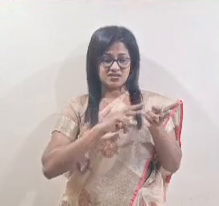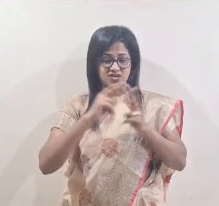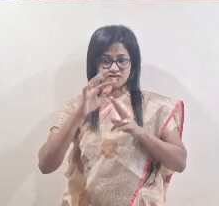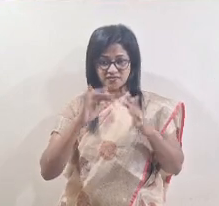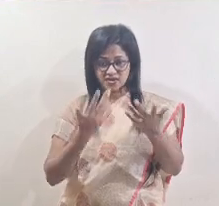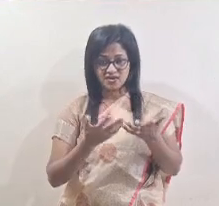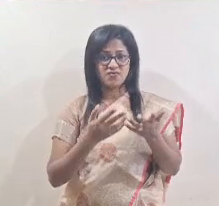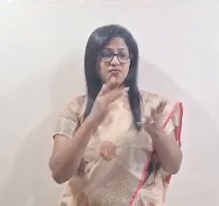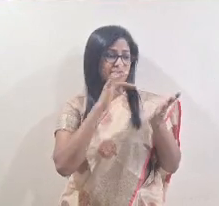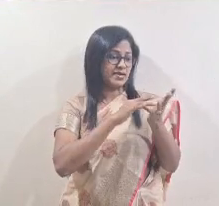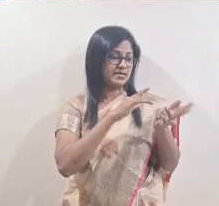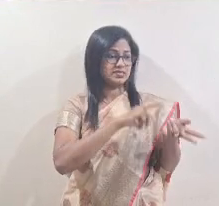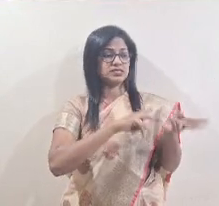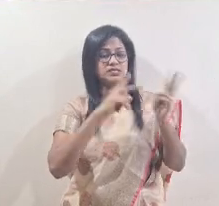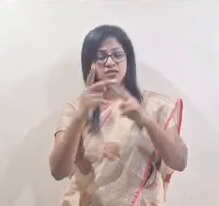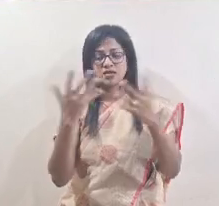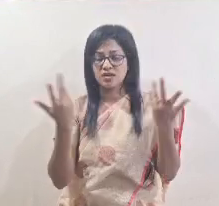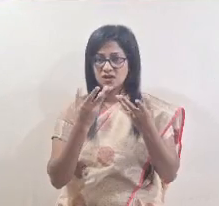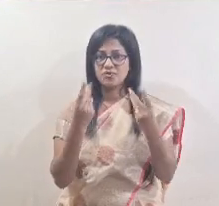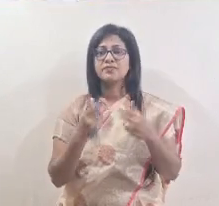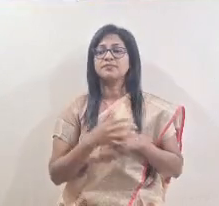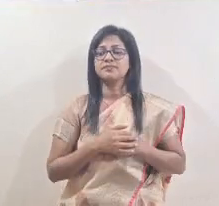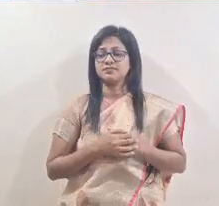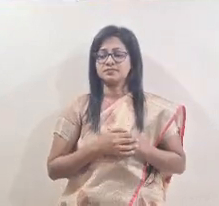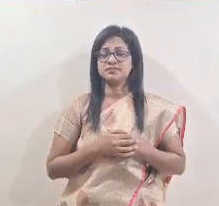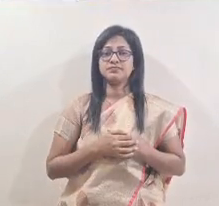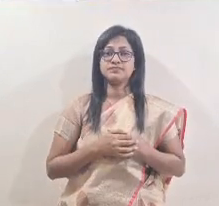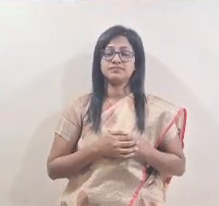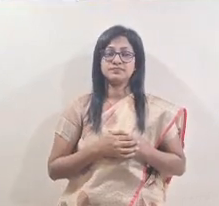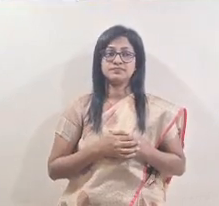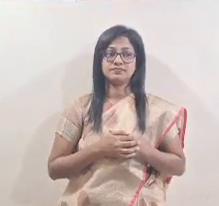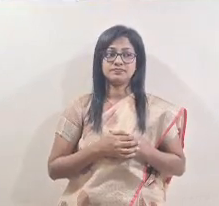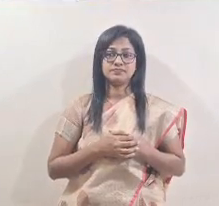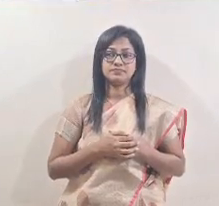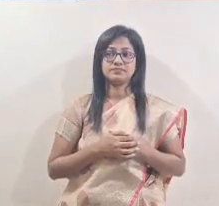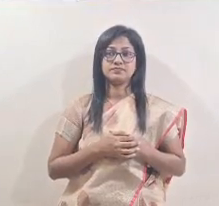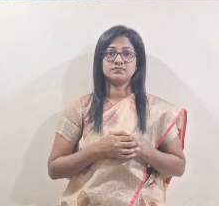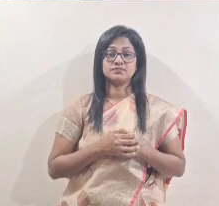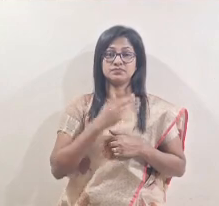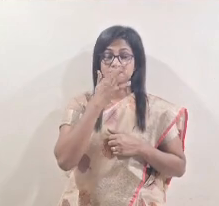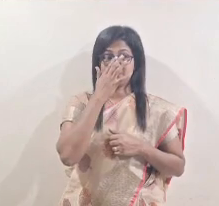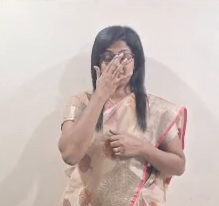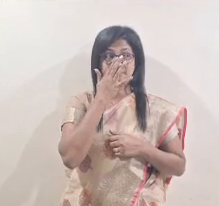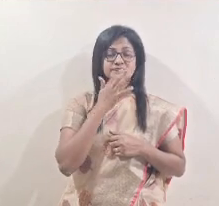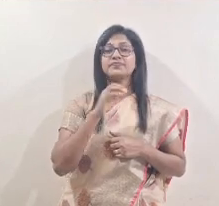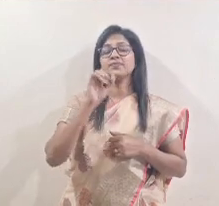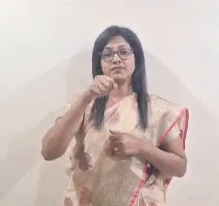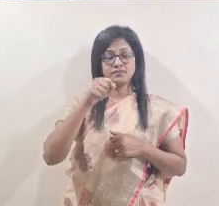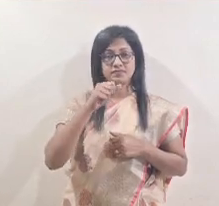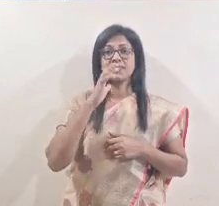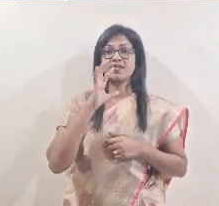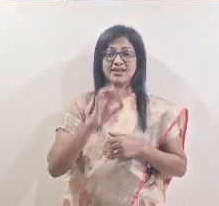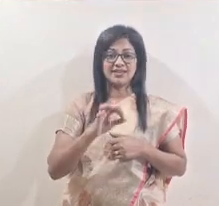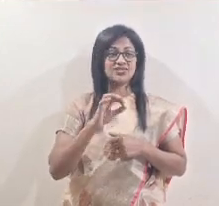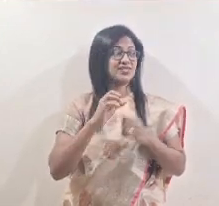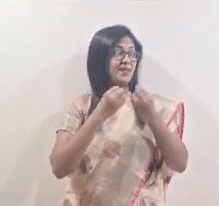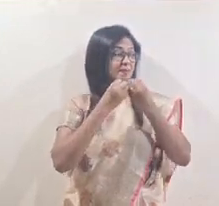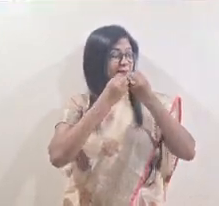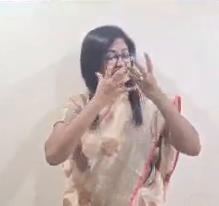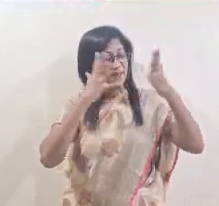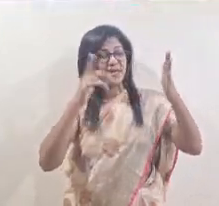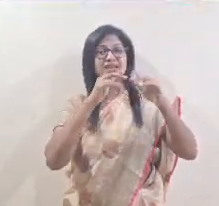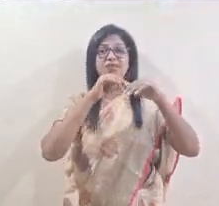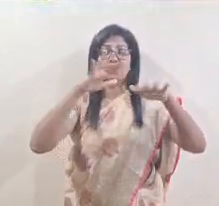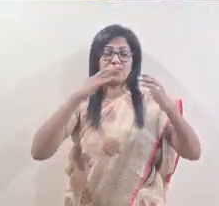being transferred from others, what is the end-to-end journey done in the water transport. So actually most of the water